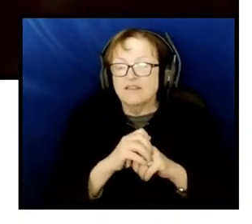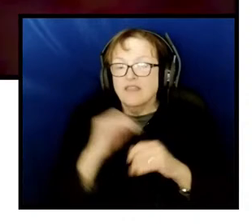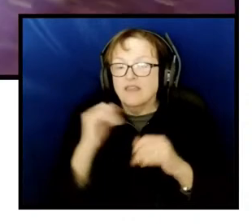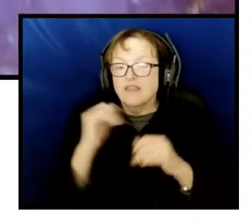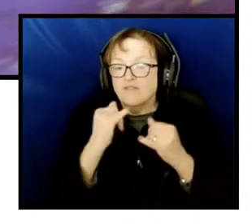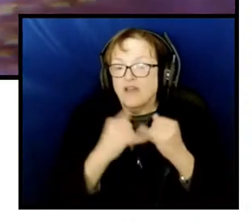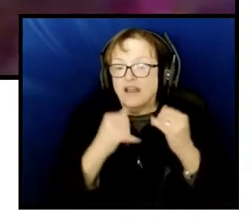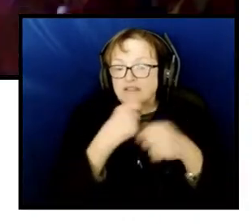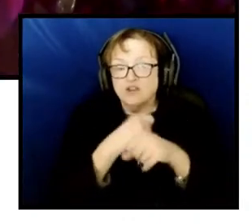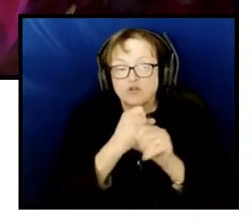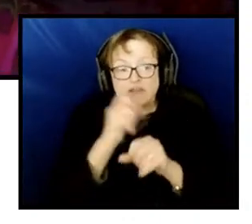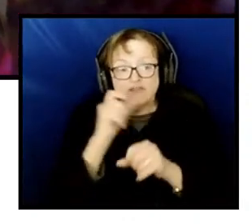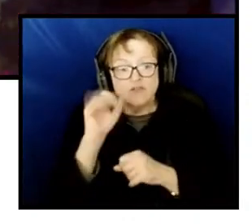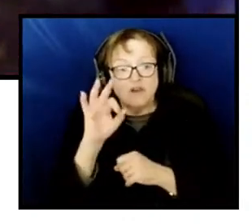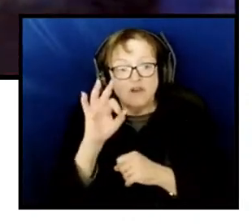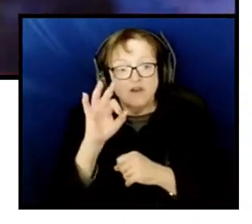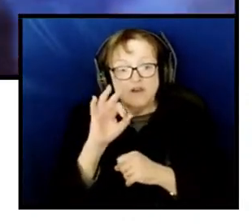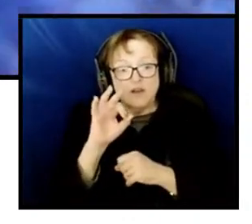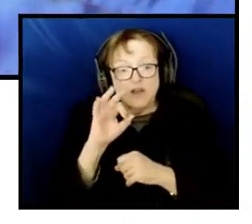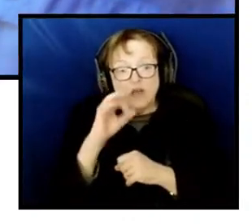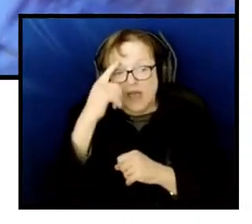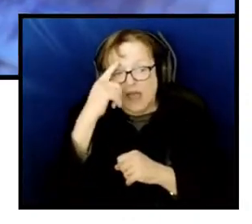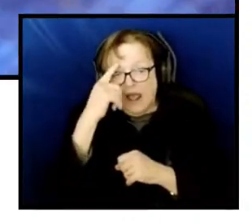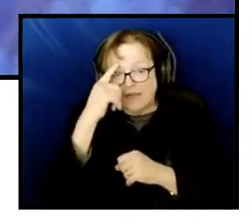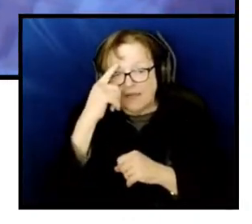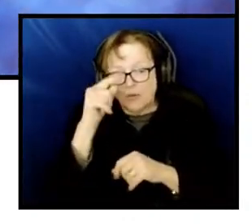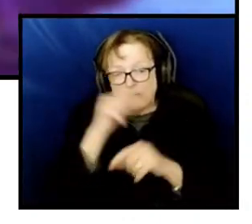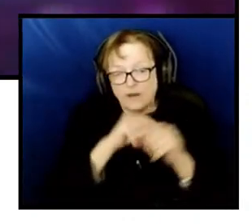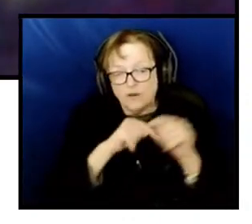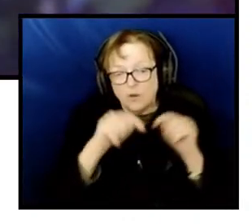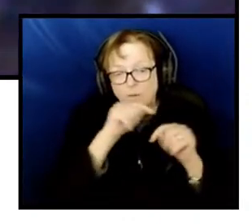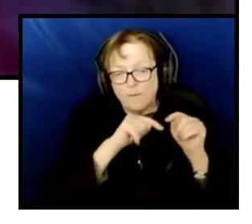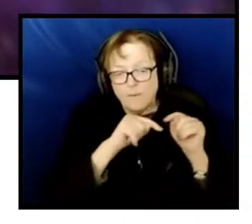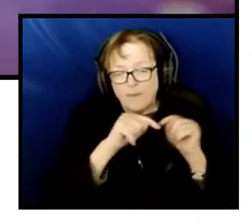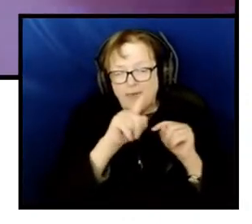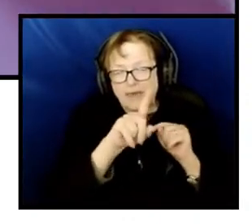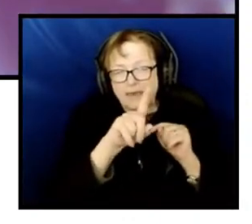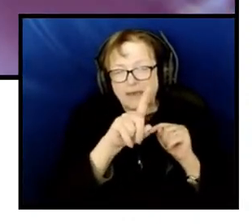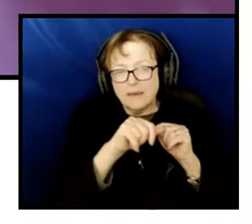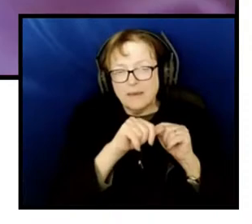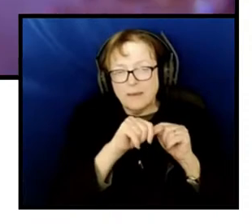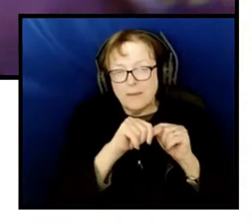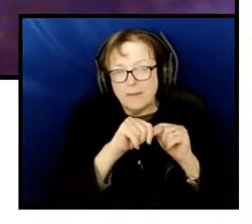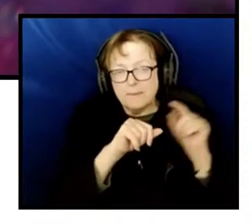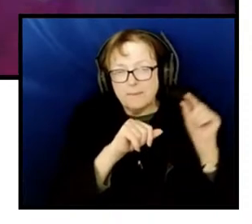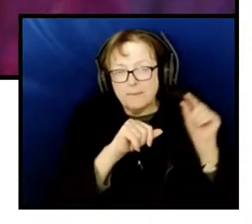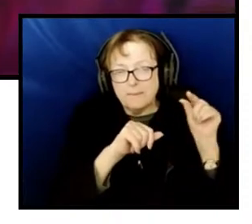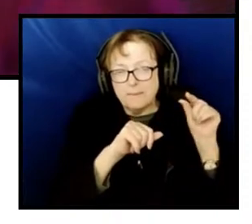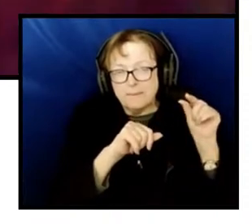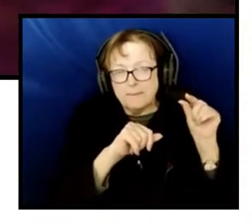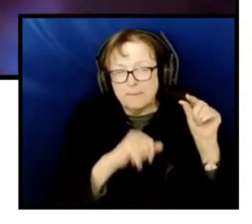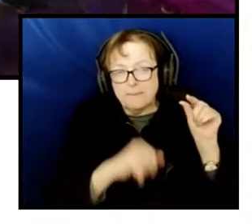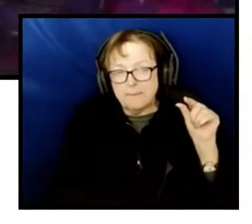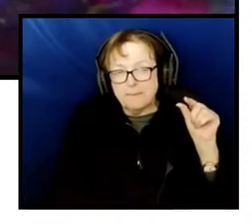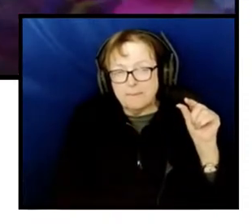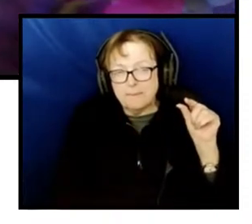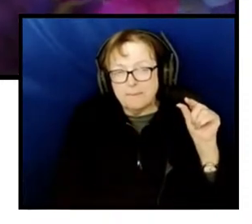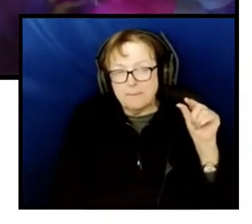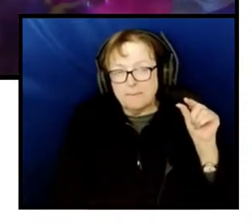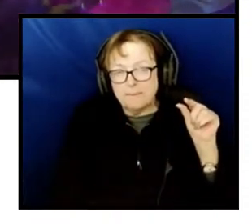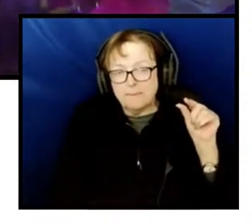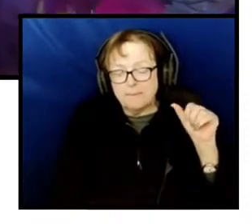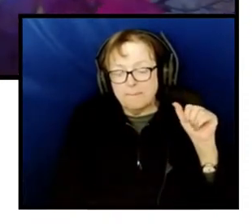my uncle's house. I think we need to go back. The jungle between my school and grandma's house when I was